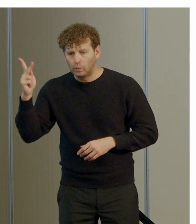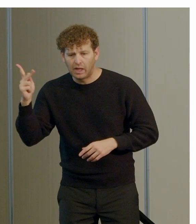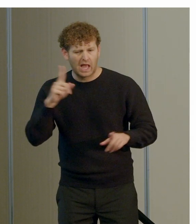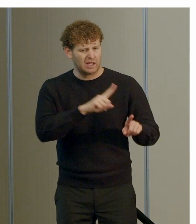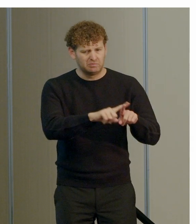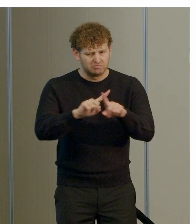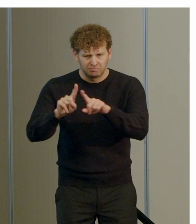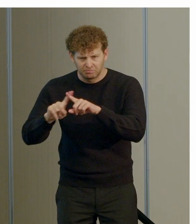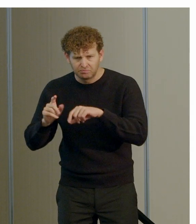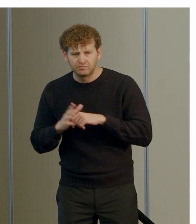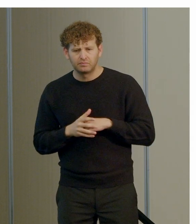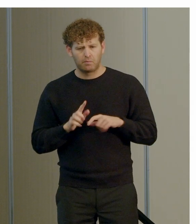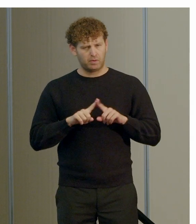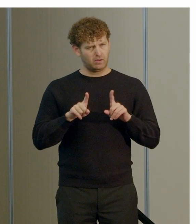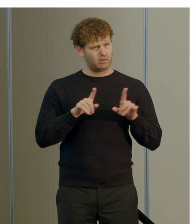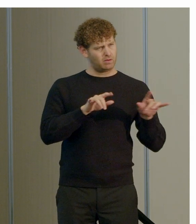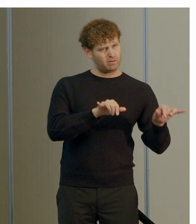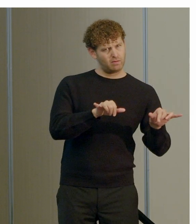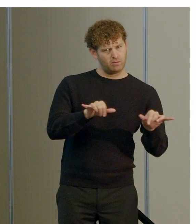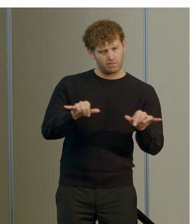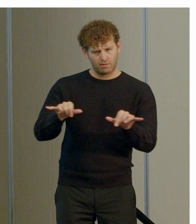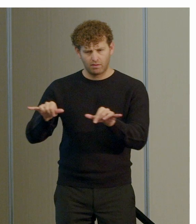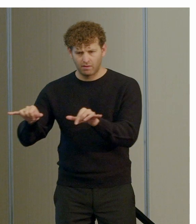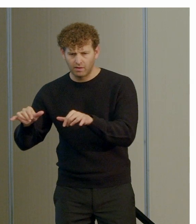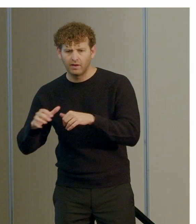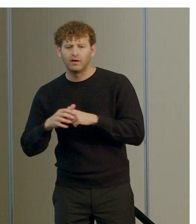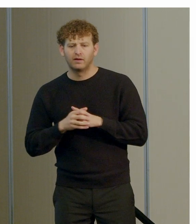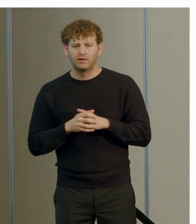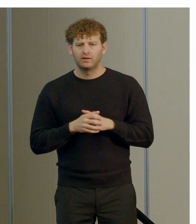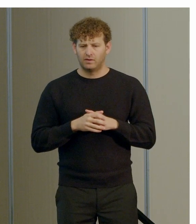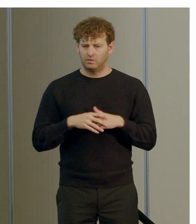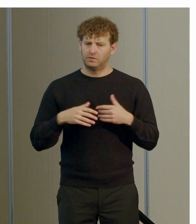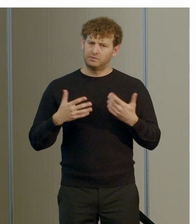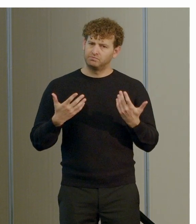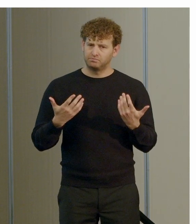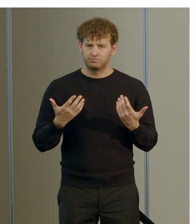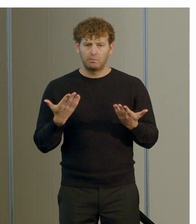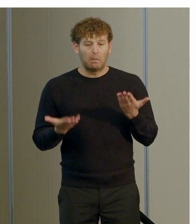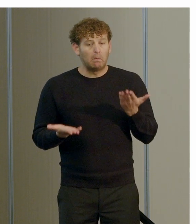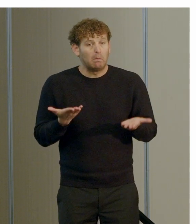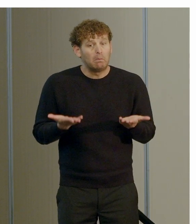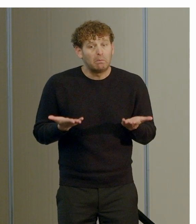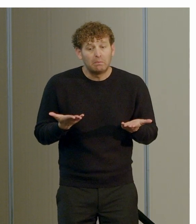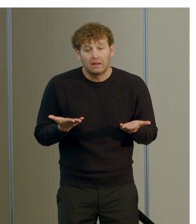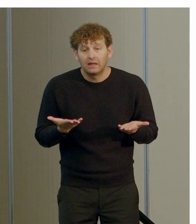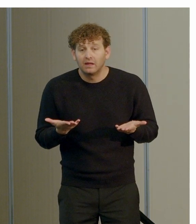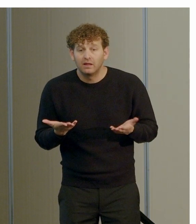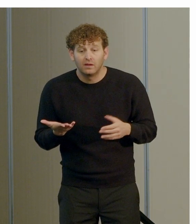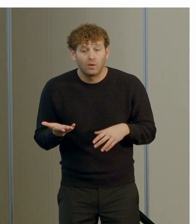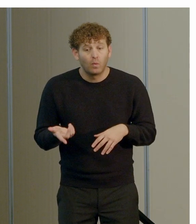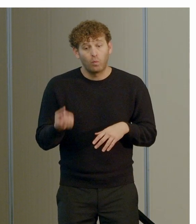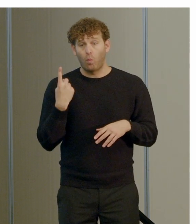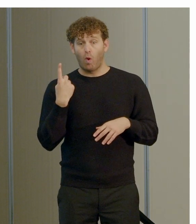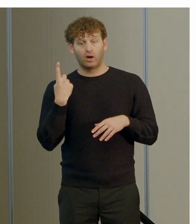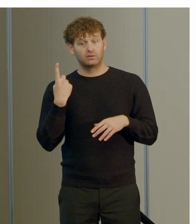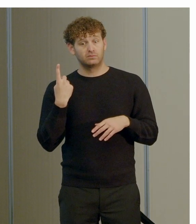major utility in one country, but used maybe in a minor way in another country. But we not only ask them the question about